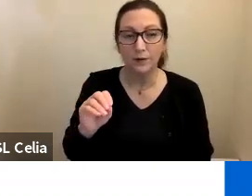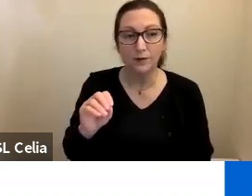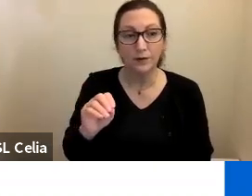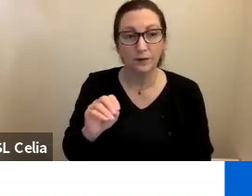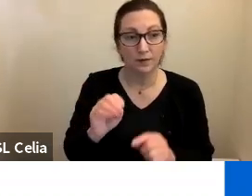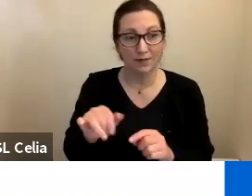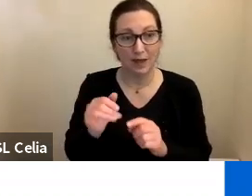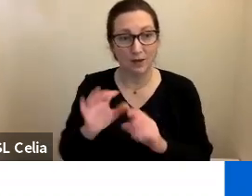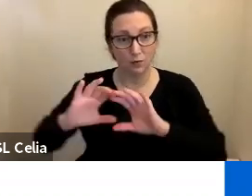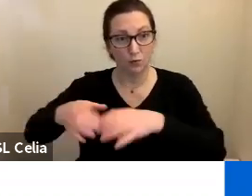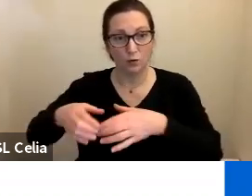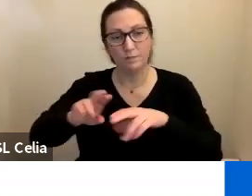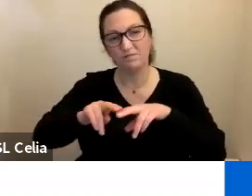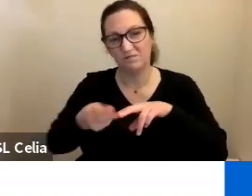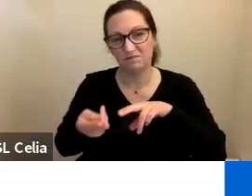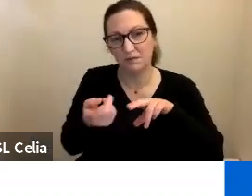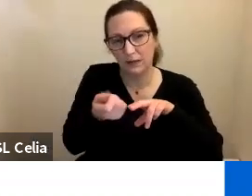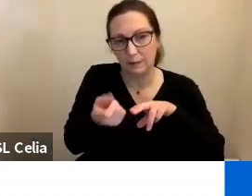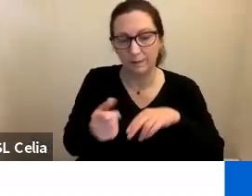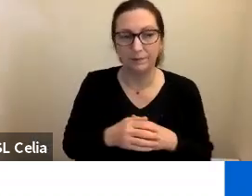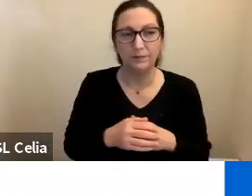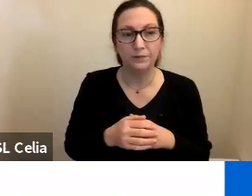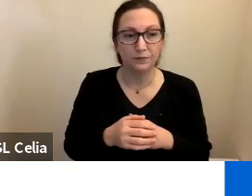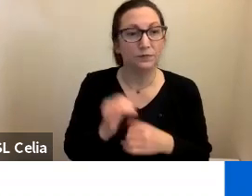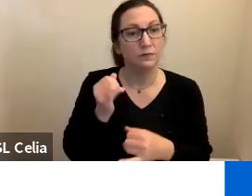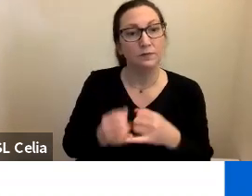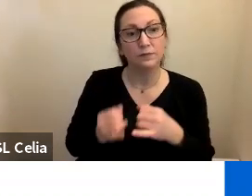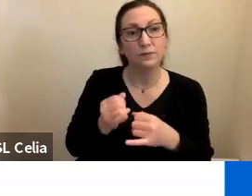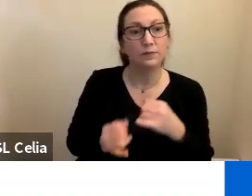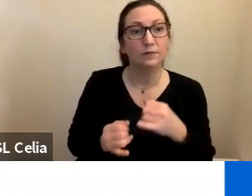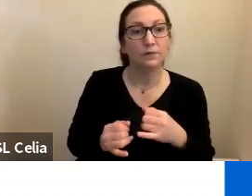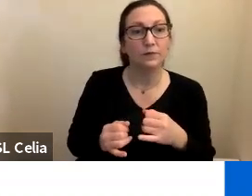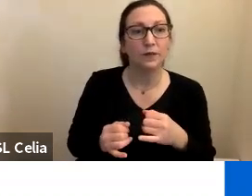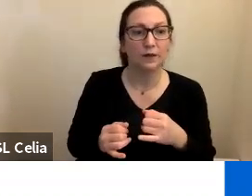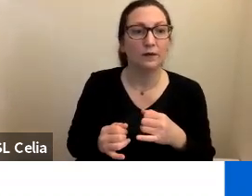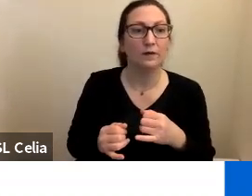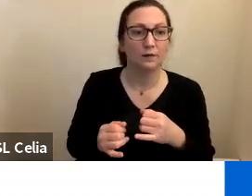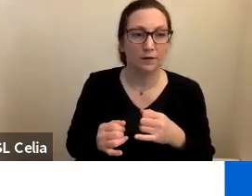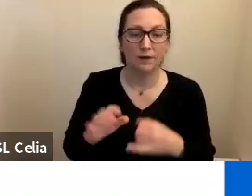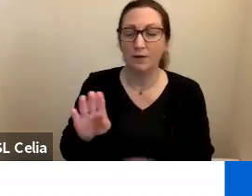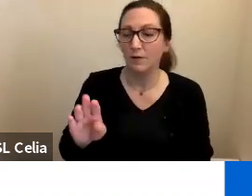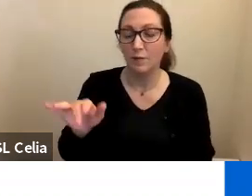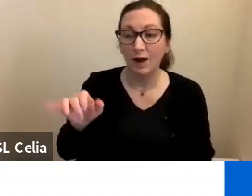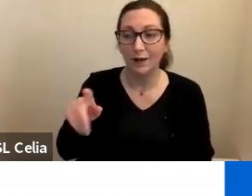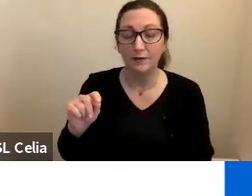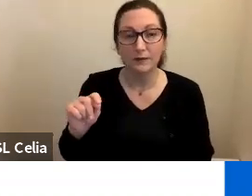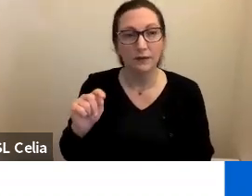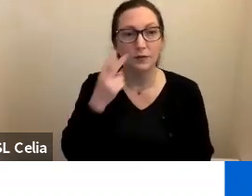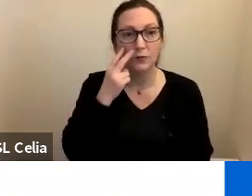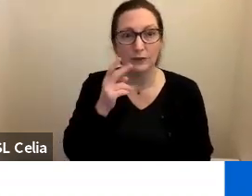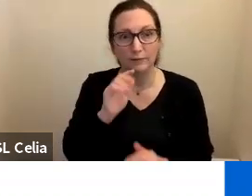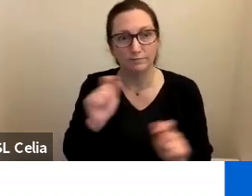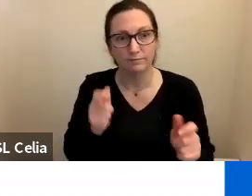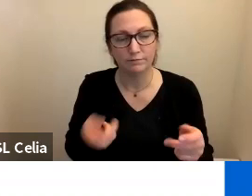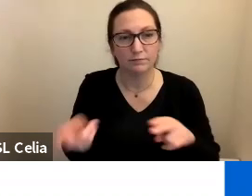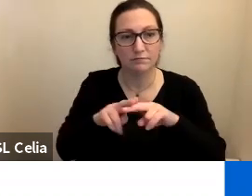bucket went down a bit there. And then lastly, for Bryant, you also see here that there was a significant increase in